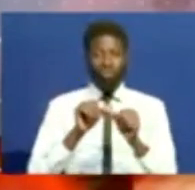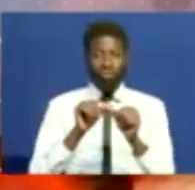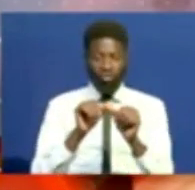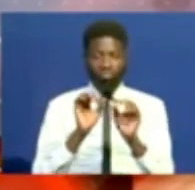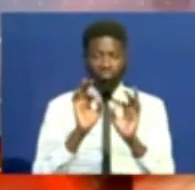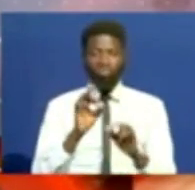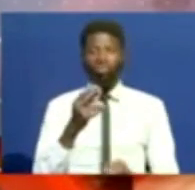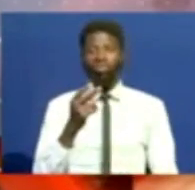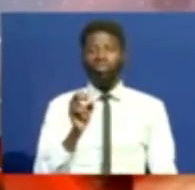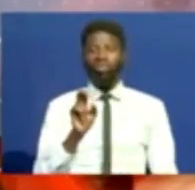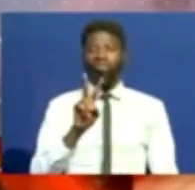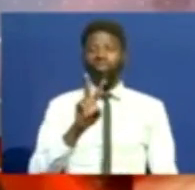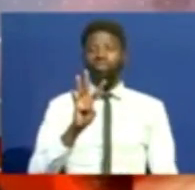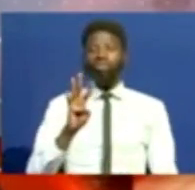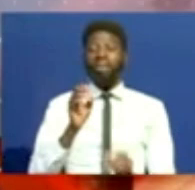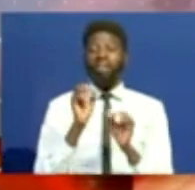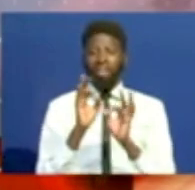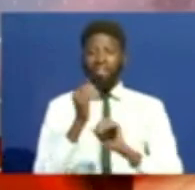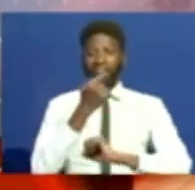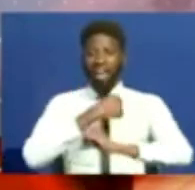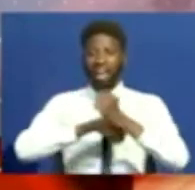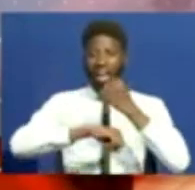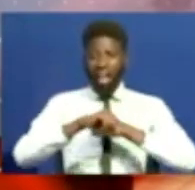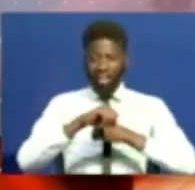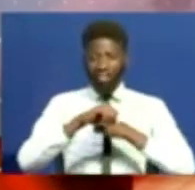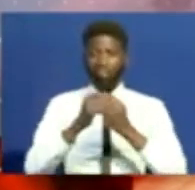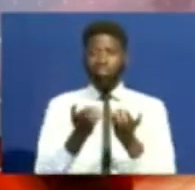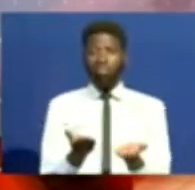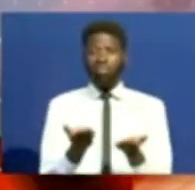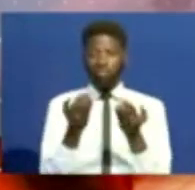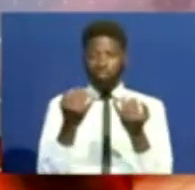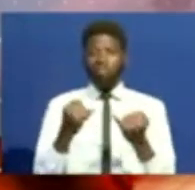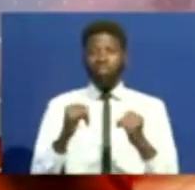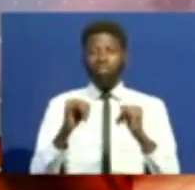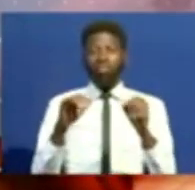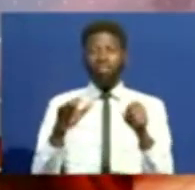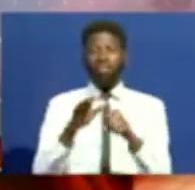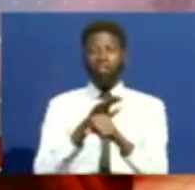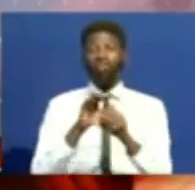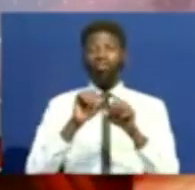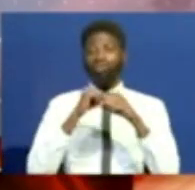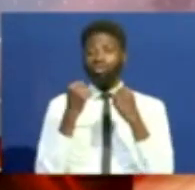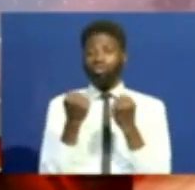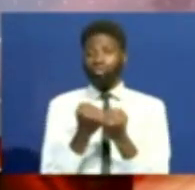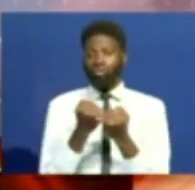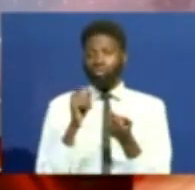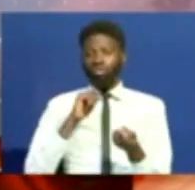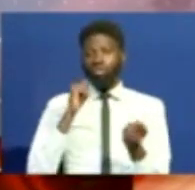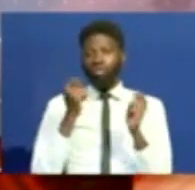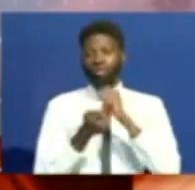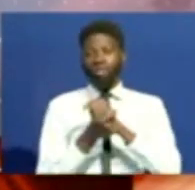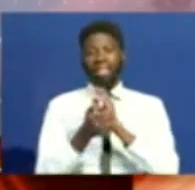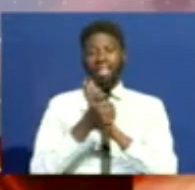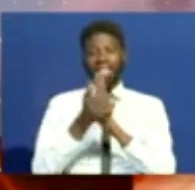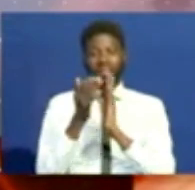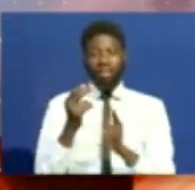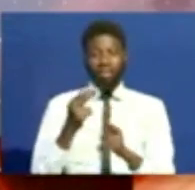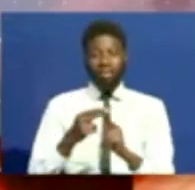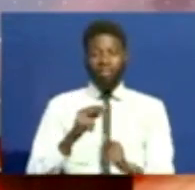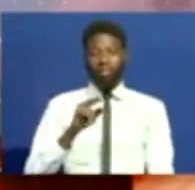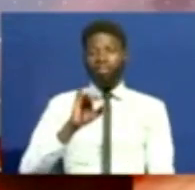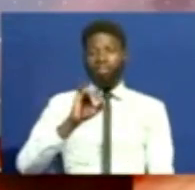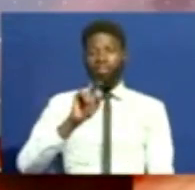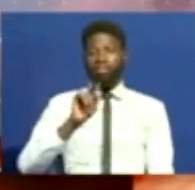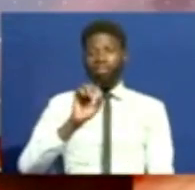measures of revamping it are implemented fully. Now, according to the social transformation expert, that is Tom Ojanga, the